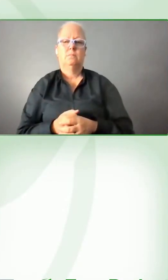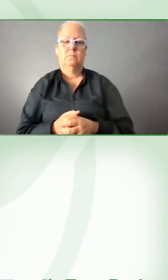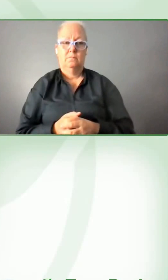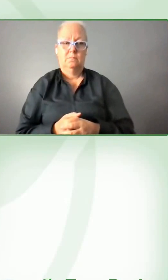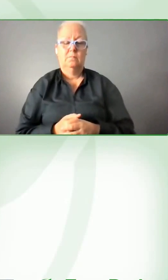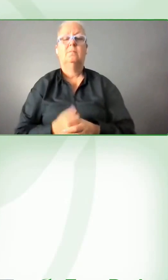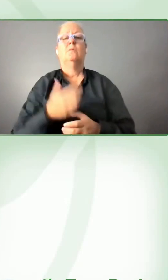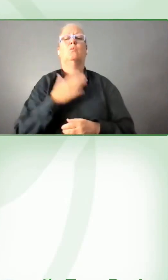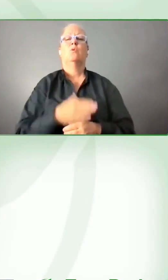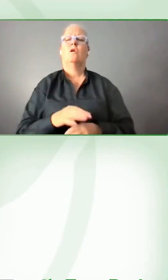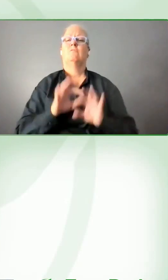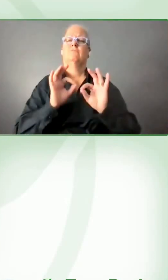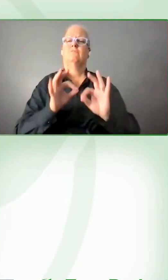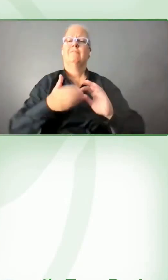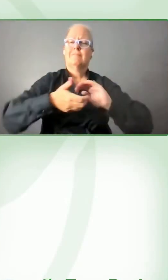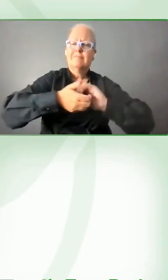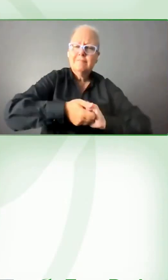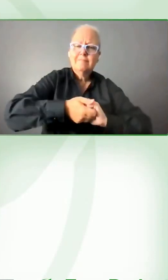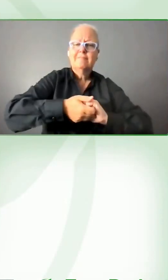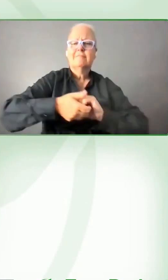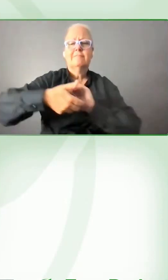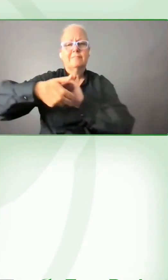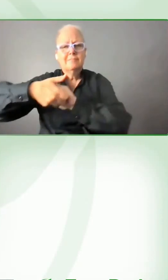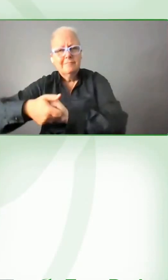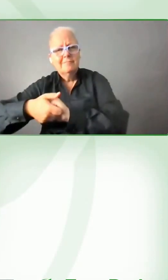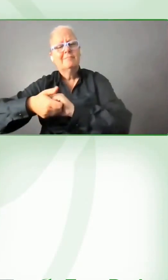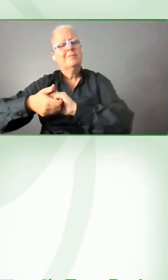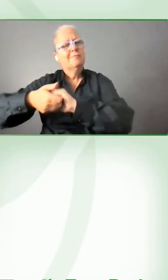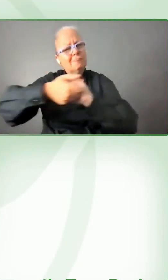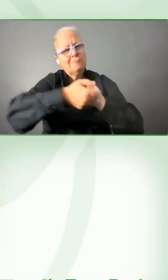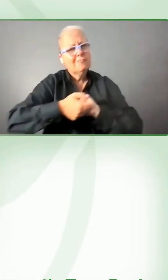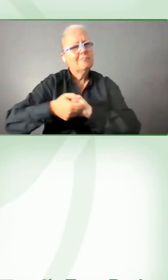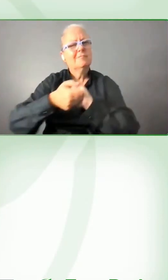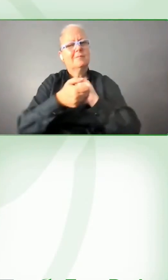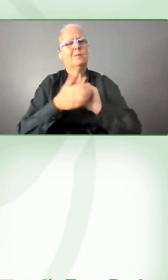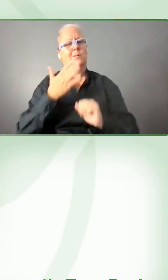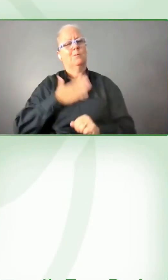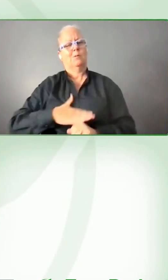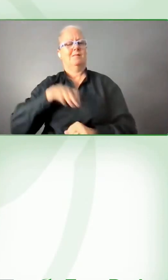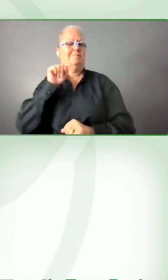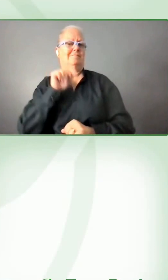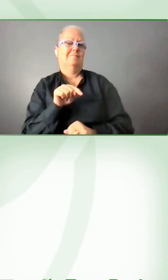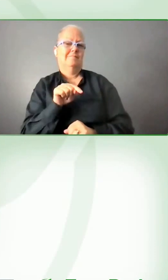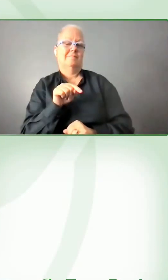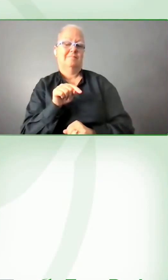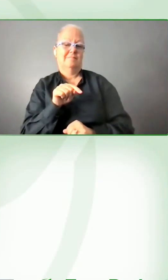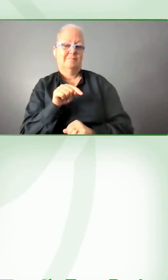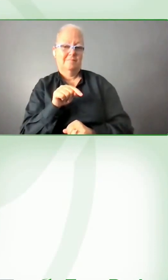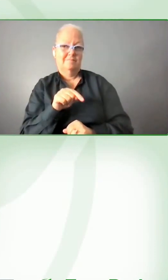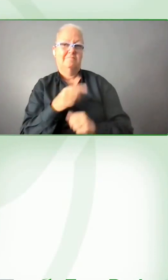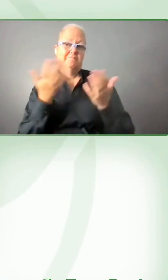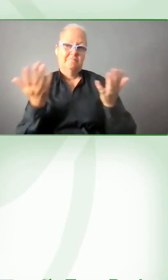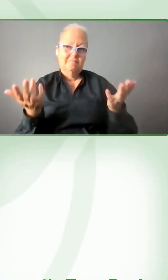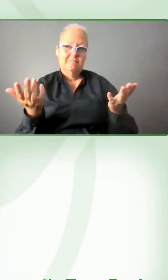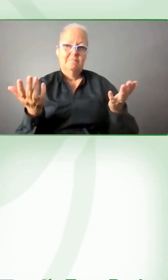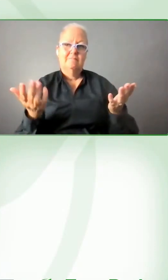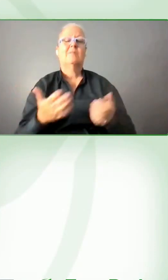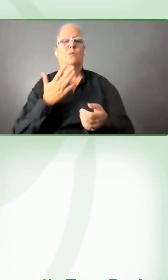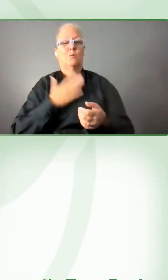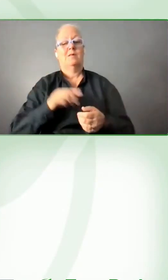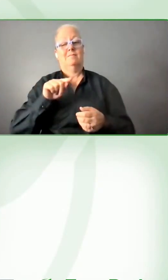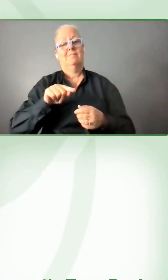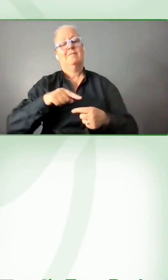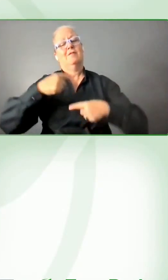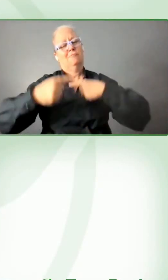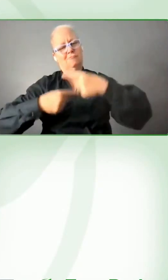as you say. So that's the idea that we have to continue with this